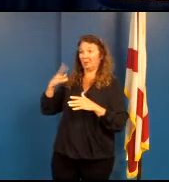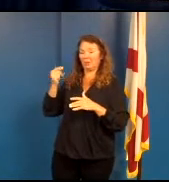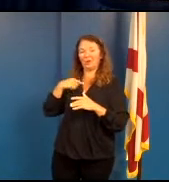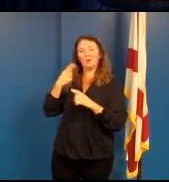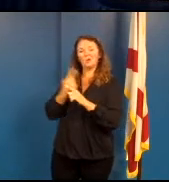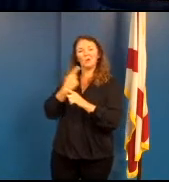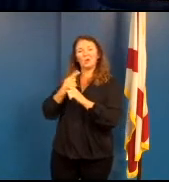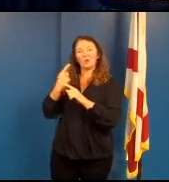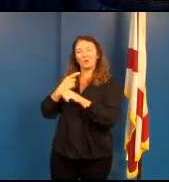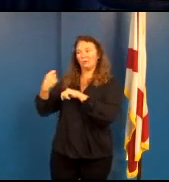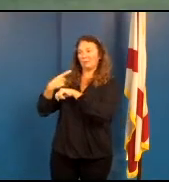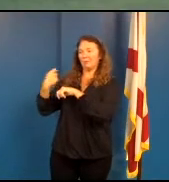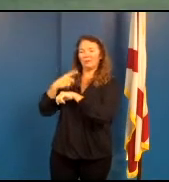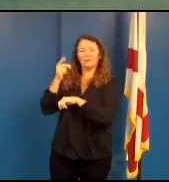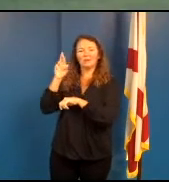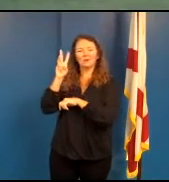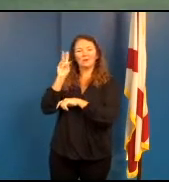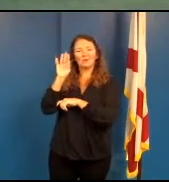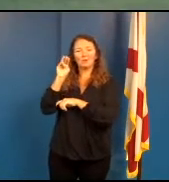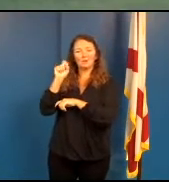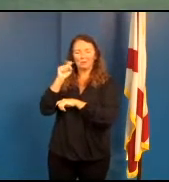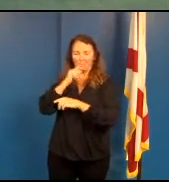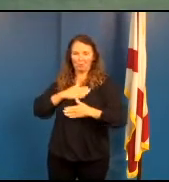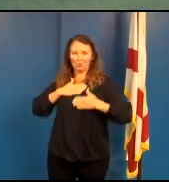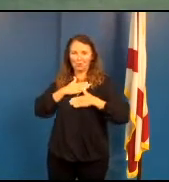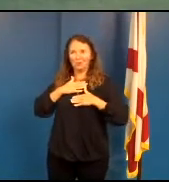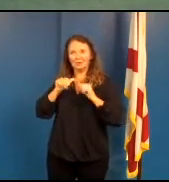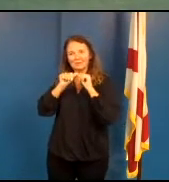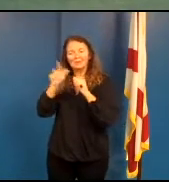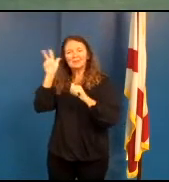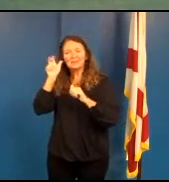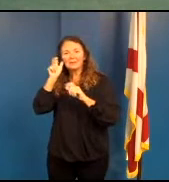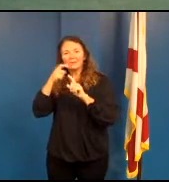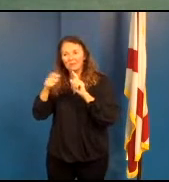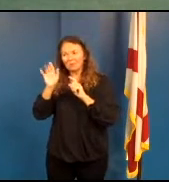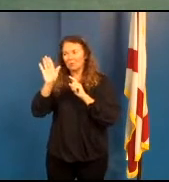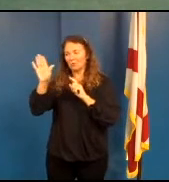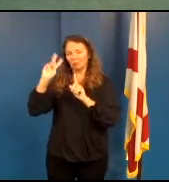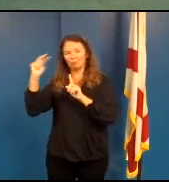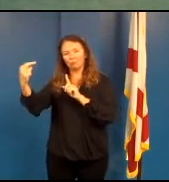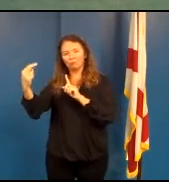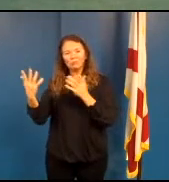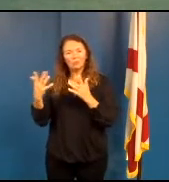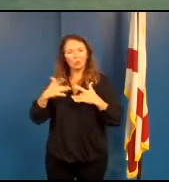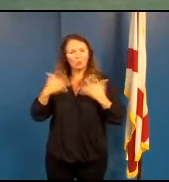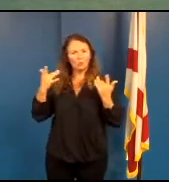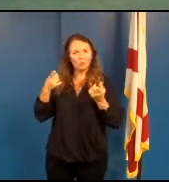regular updates from Dr. Williams, and so we're thrilled to continue listening from your standpoint, what's been happening, and